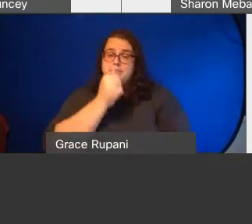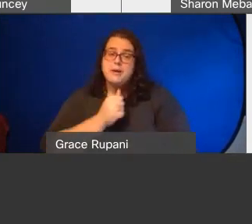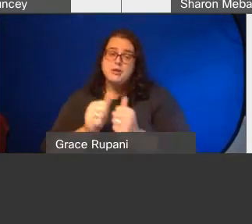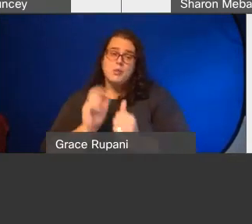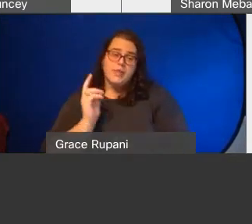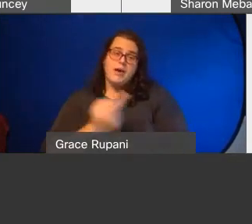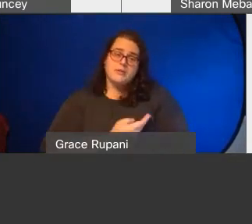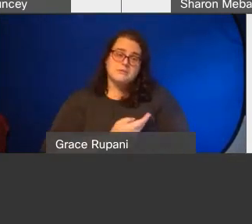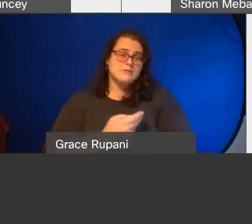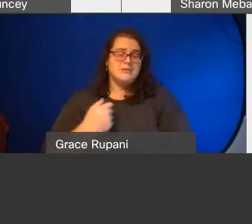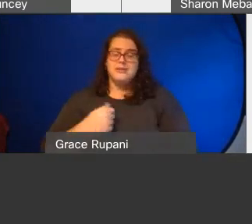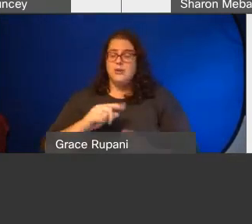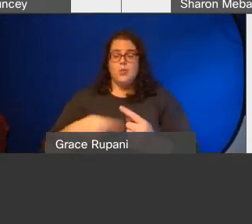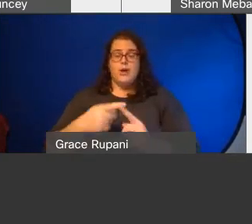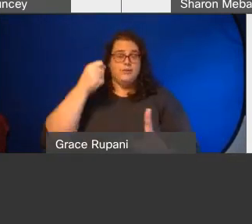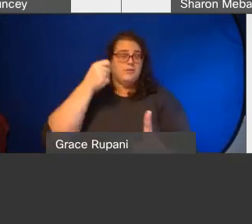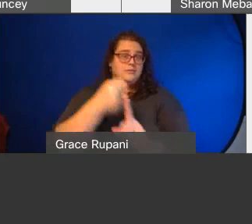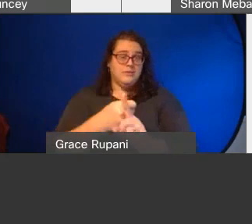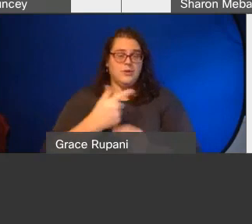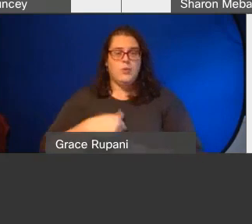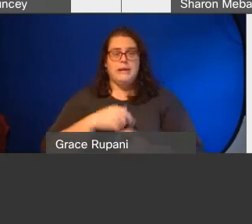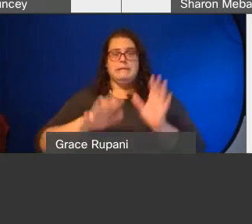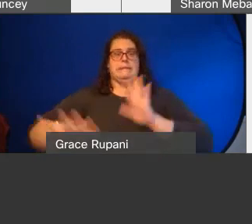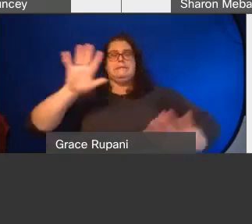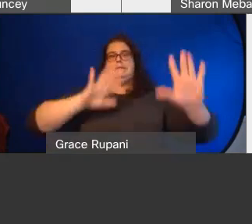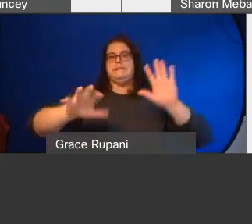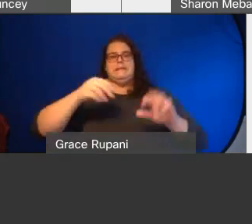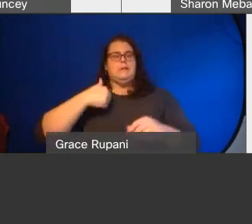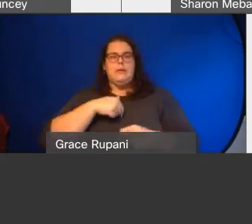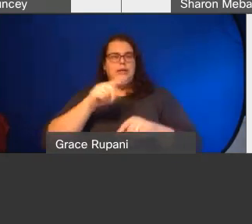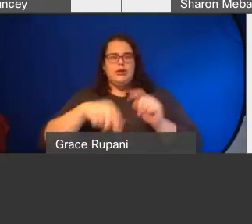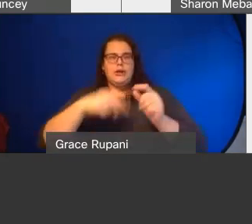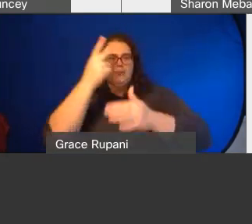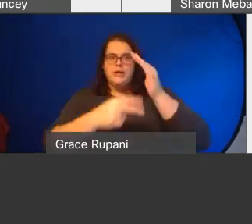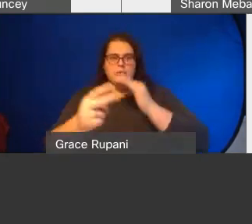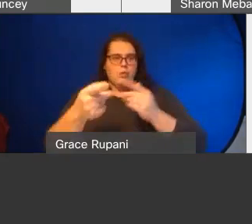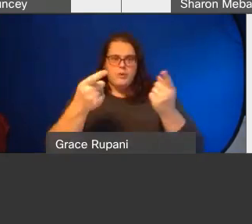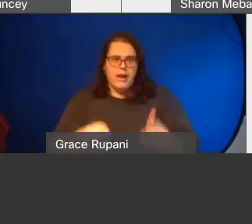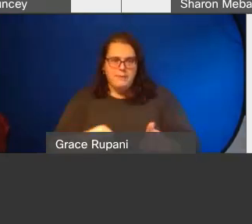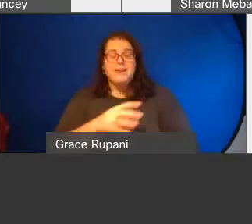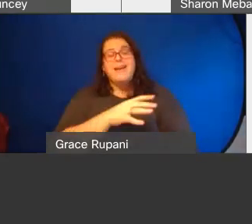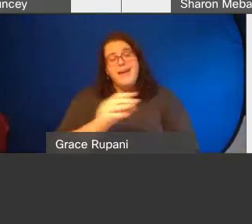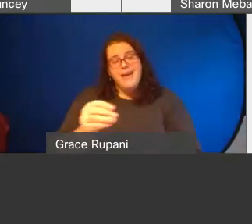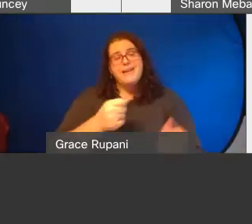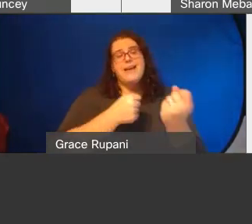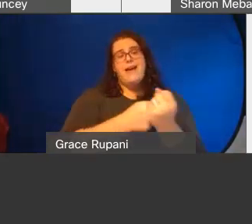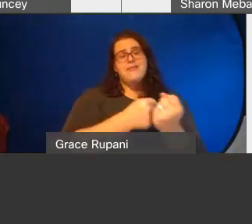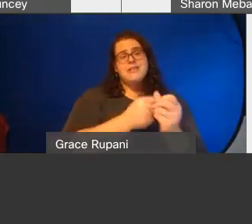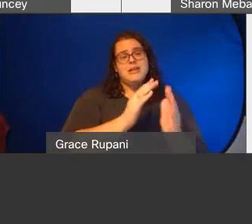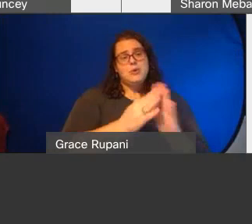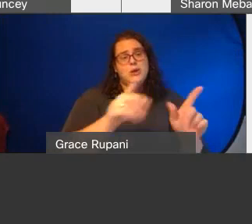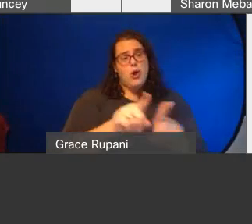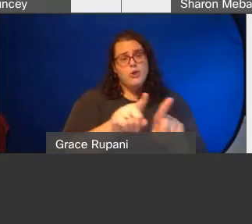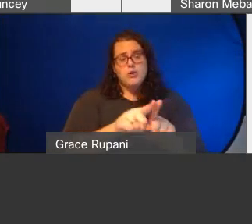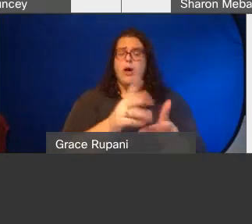have a playbook for this pandemic. Like to also thank our advocacy community who's helped us ensure that we've